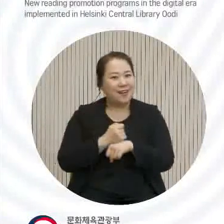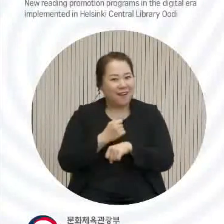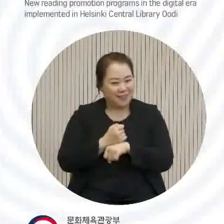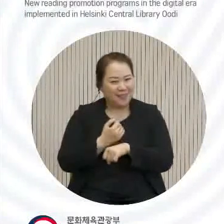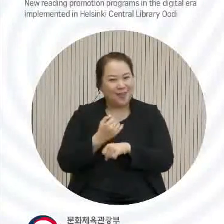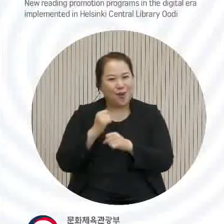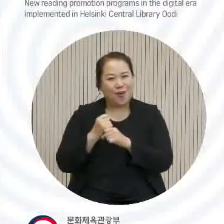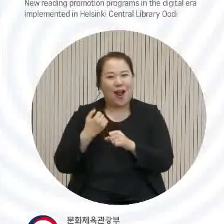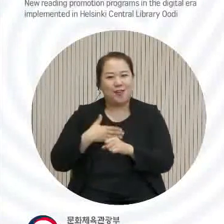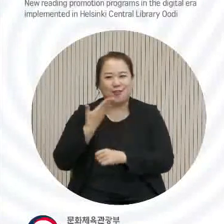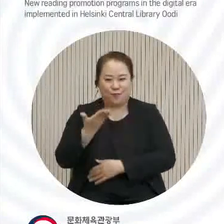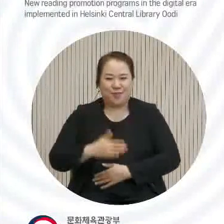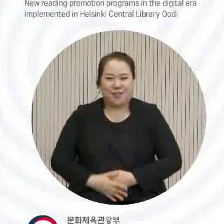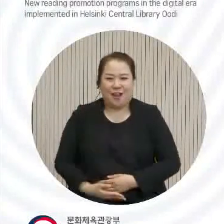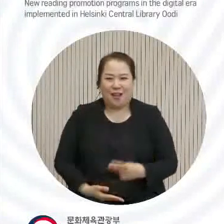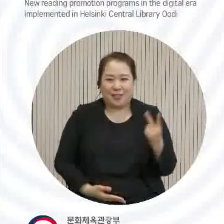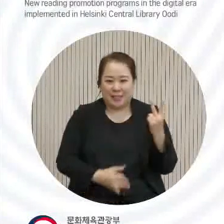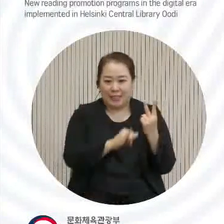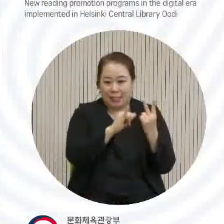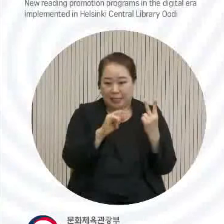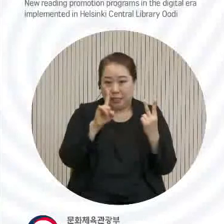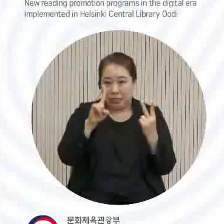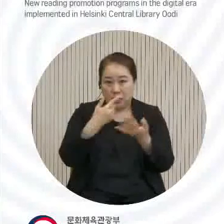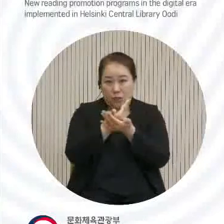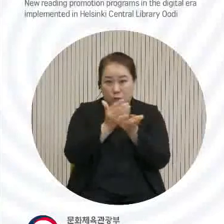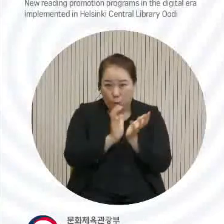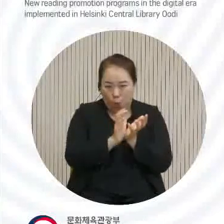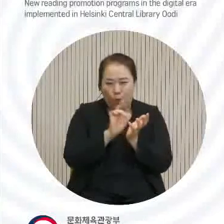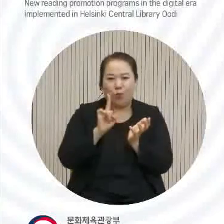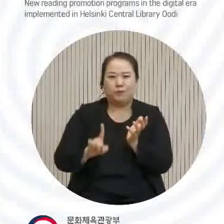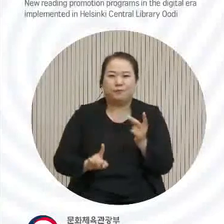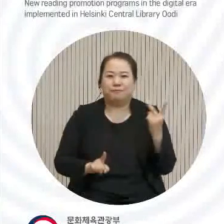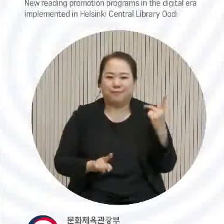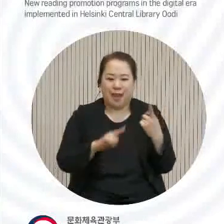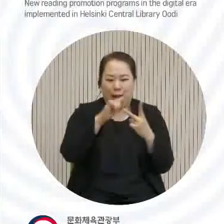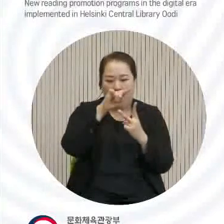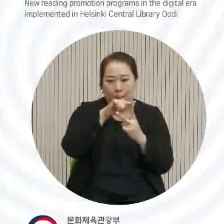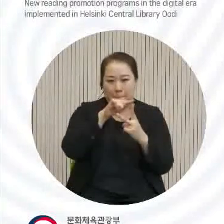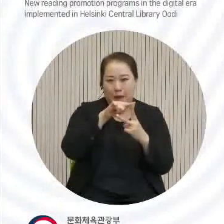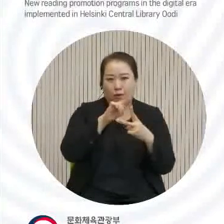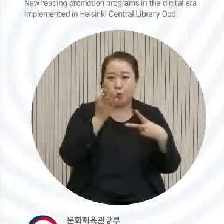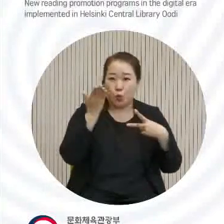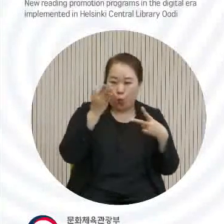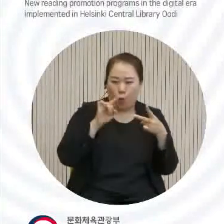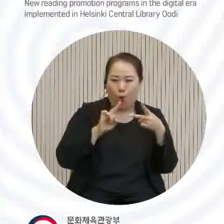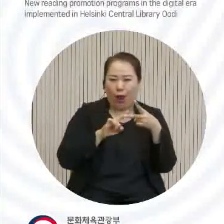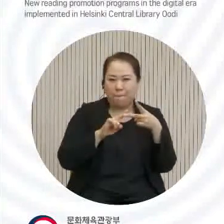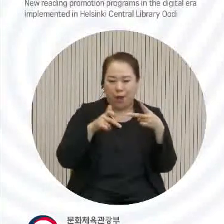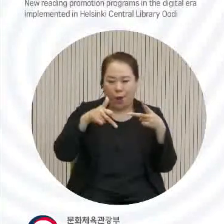pairs, where the other one functions as a robot and the other one is coding the other one.